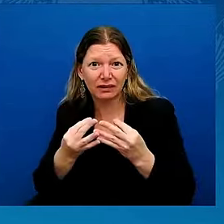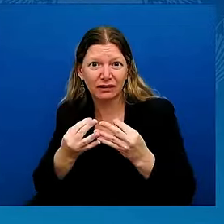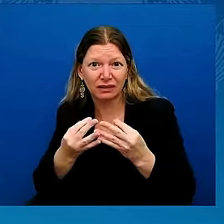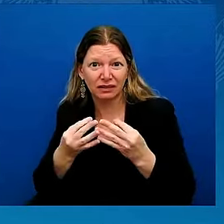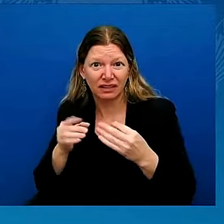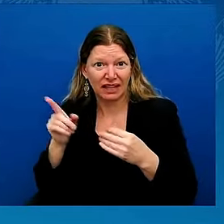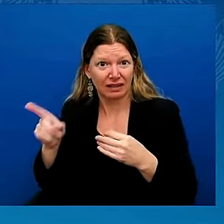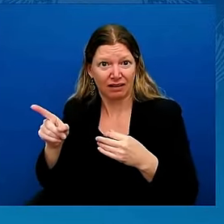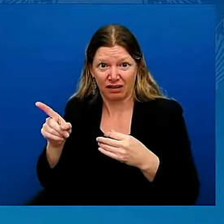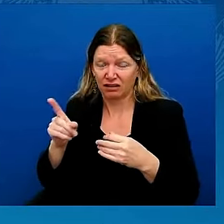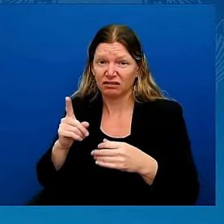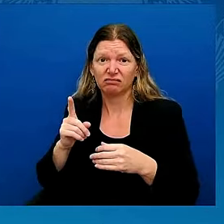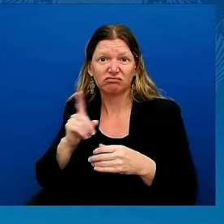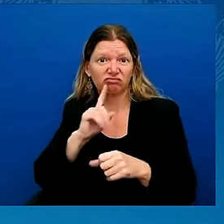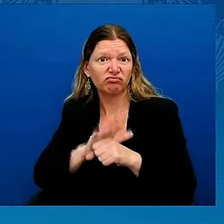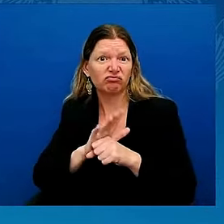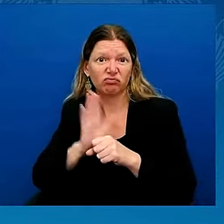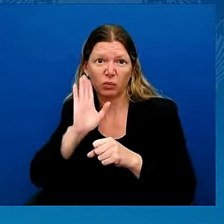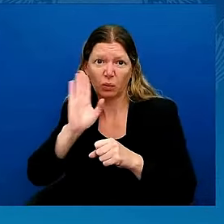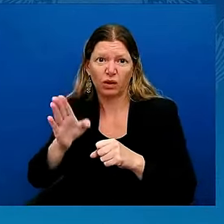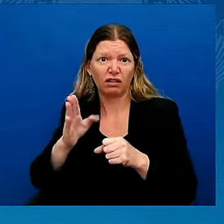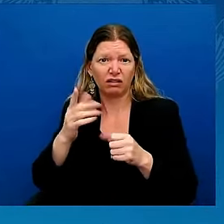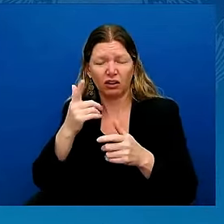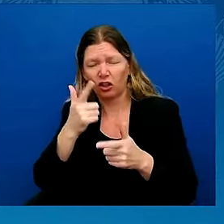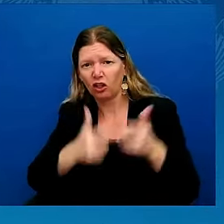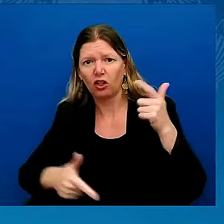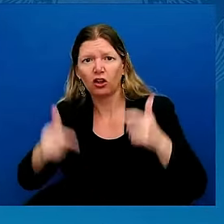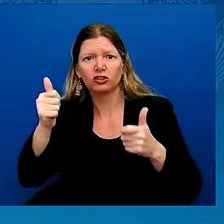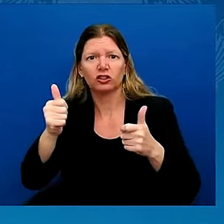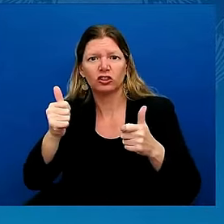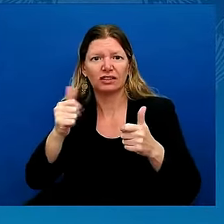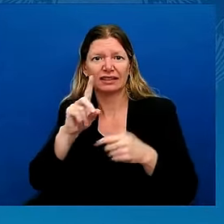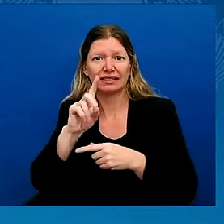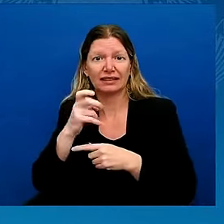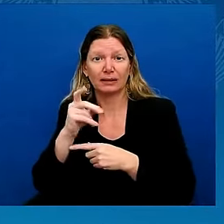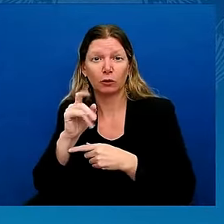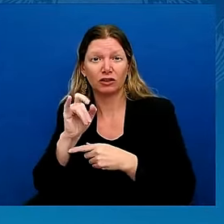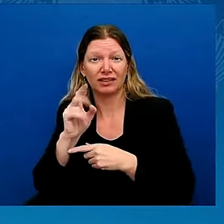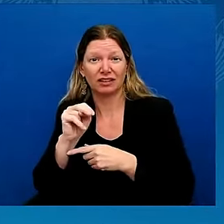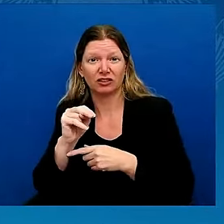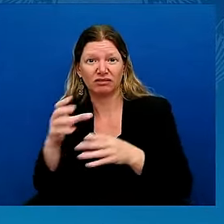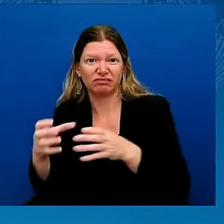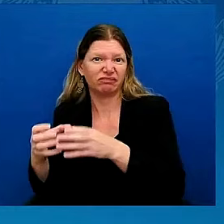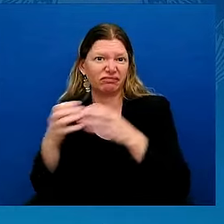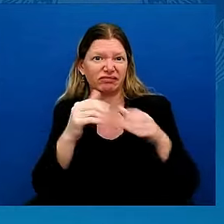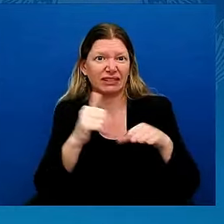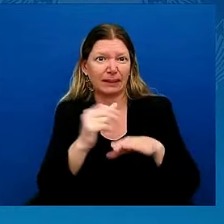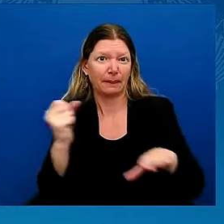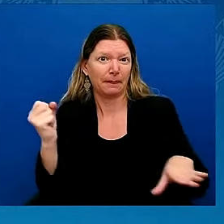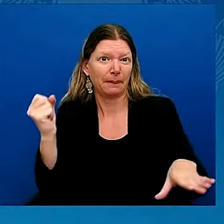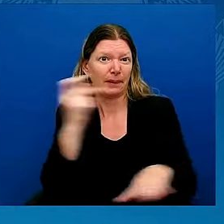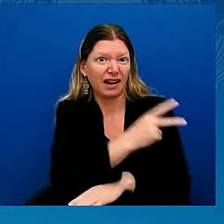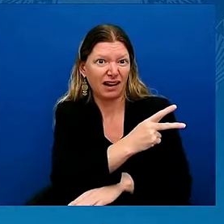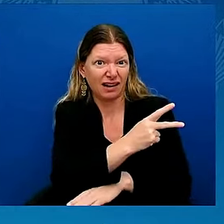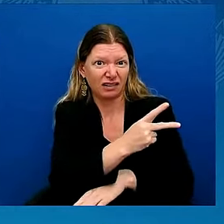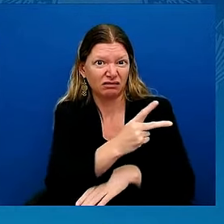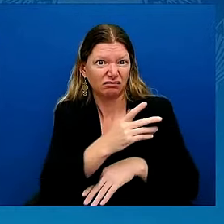Imagine what that would look like and what that would be. How's that going to happen? Massive raids?